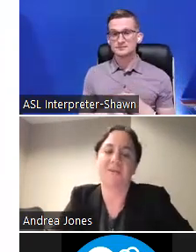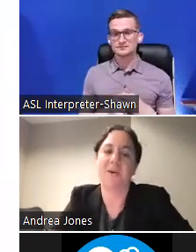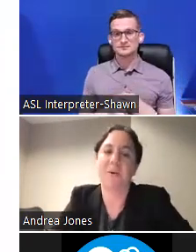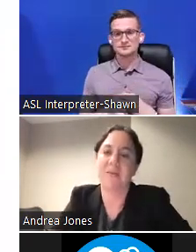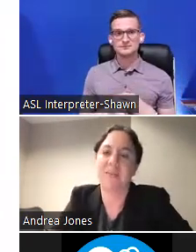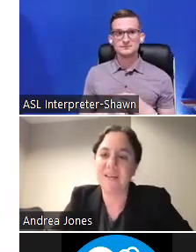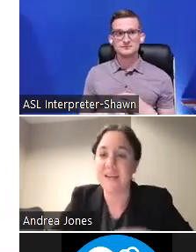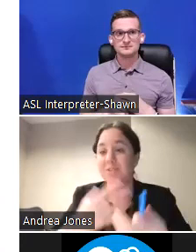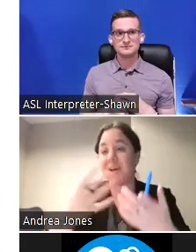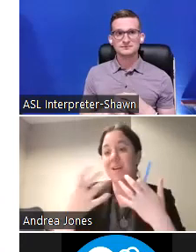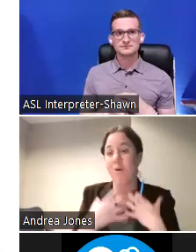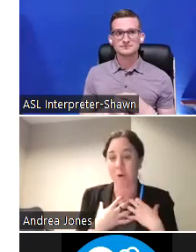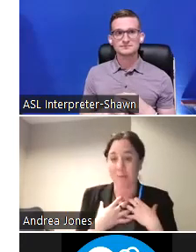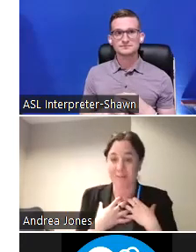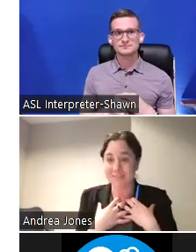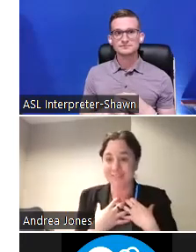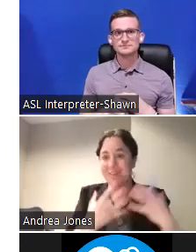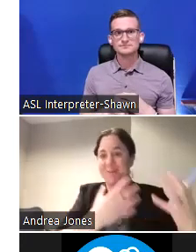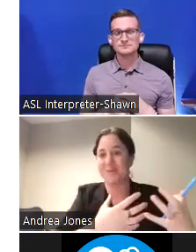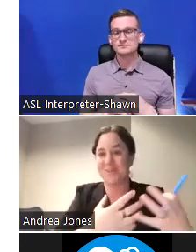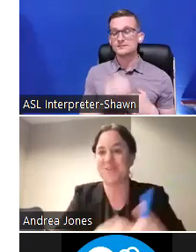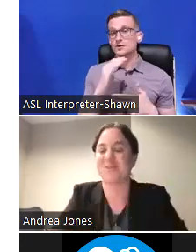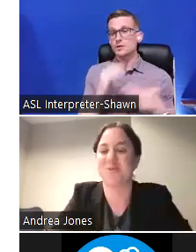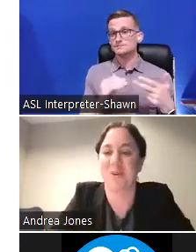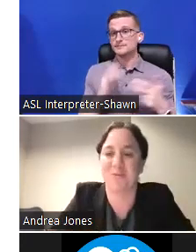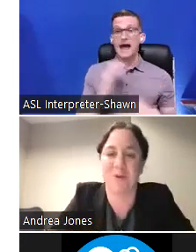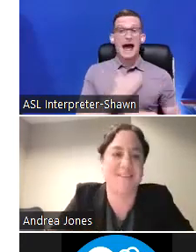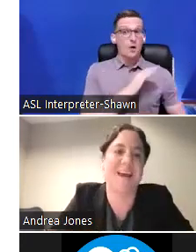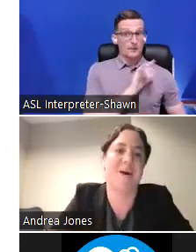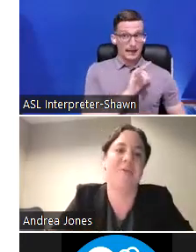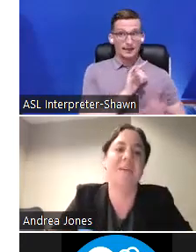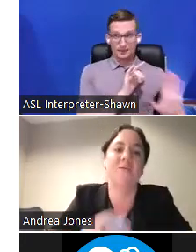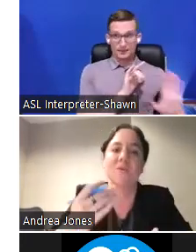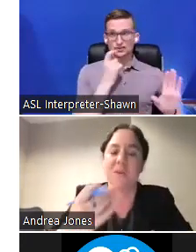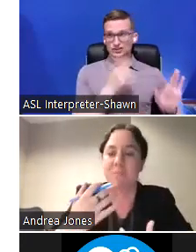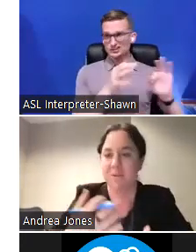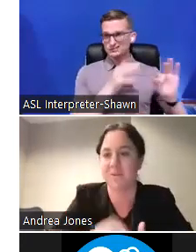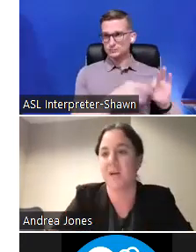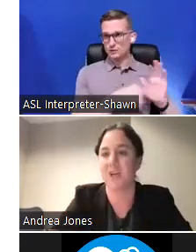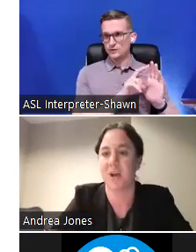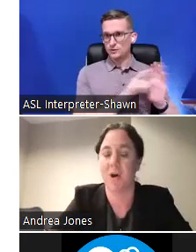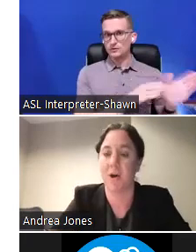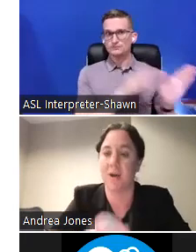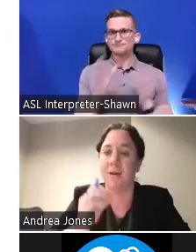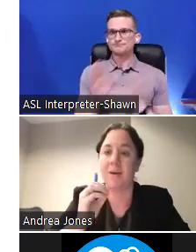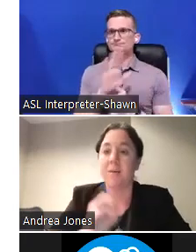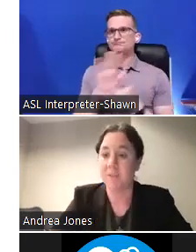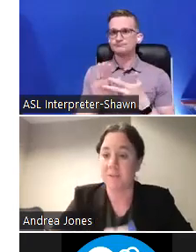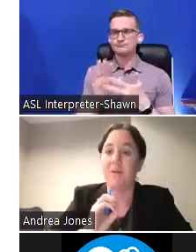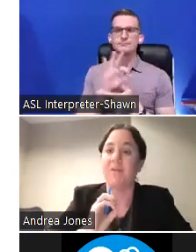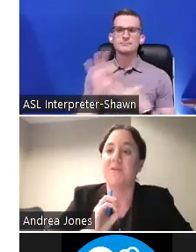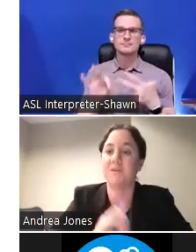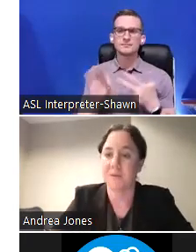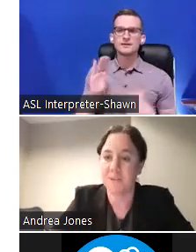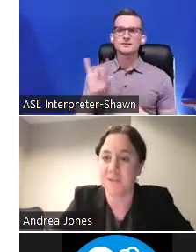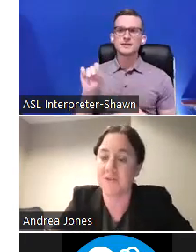Okay, so these outside of our bill that we just sort of ran down, these were some bills touching on mental